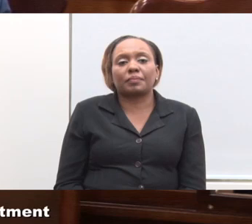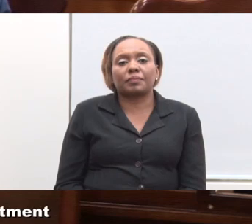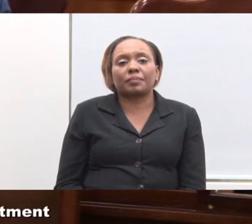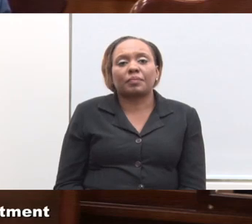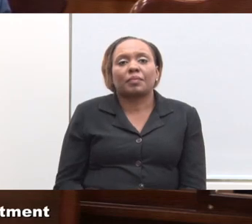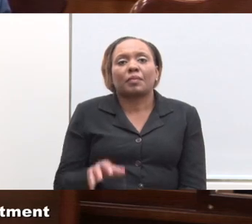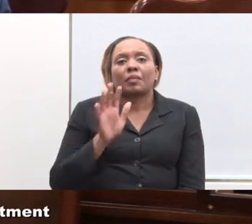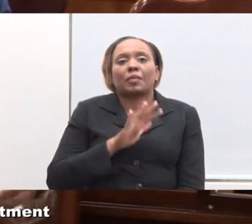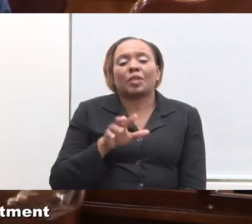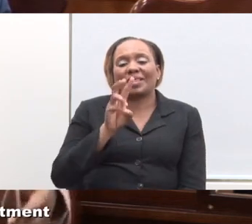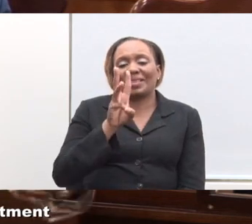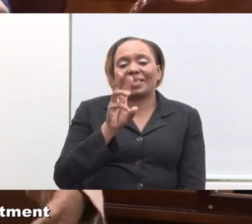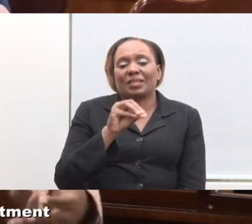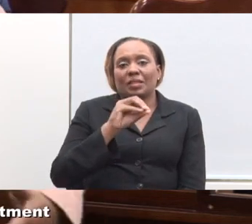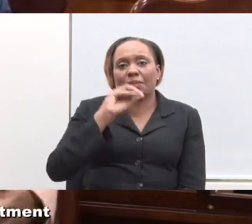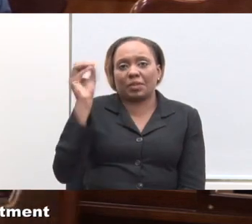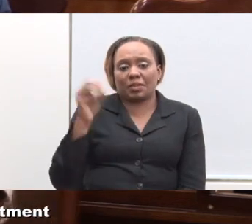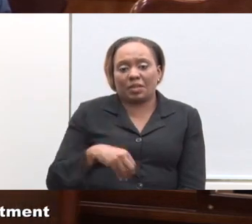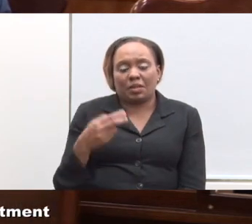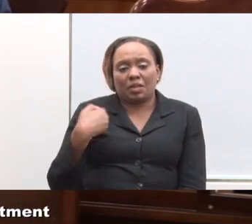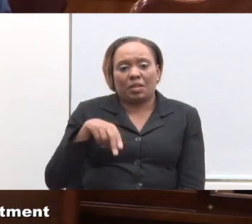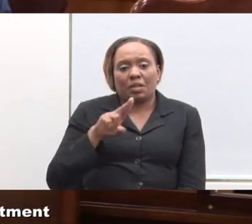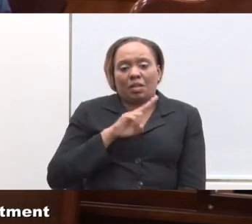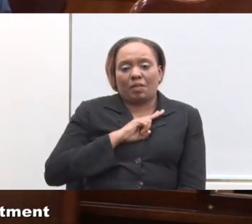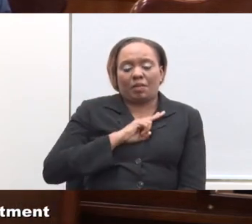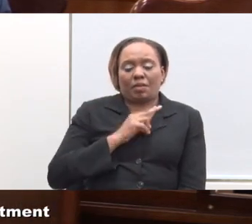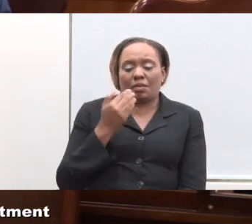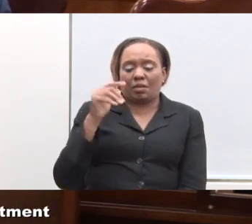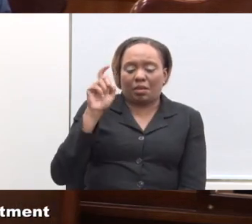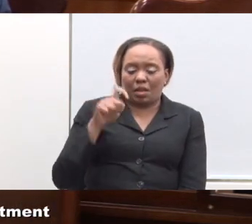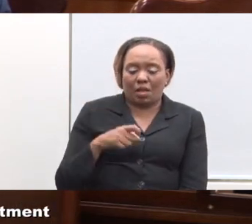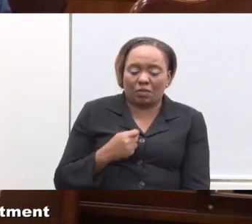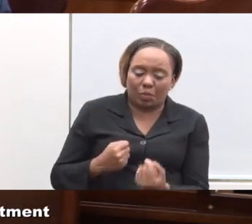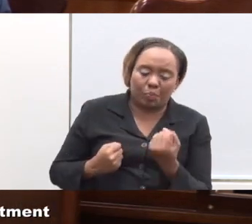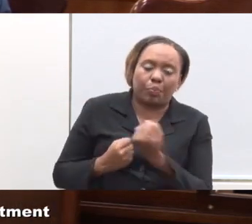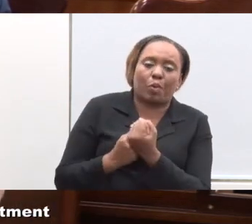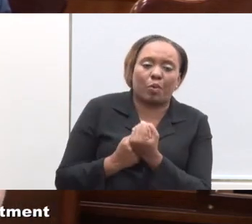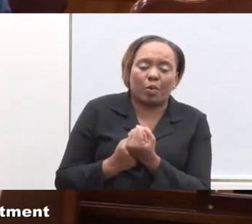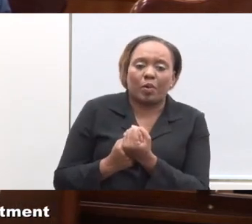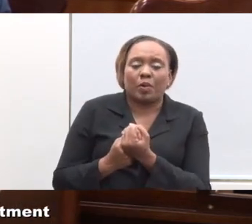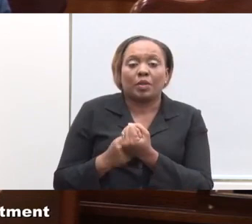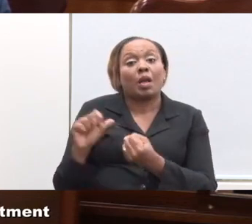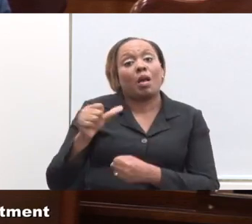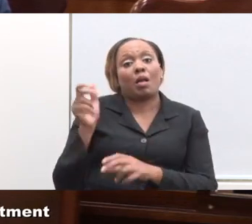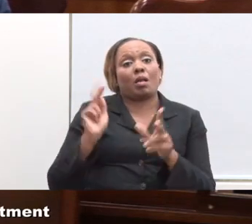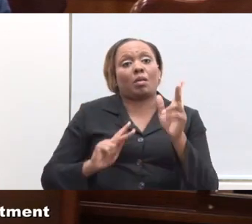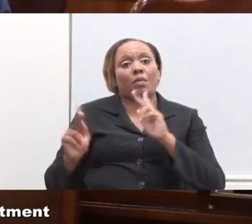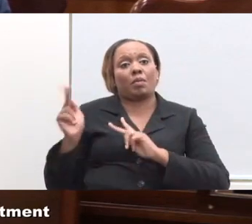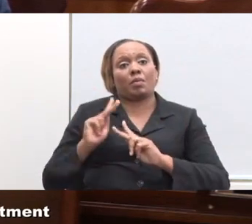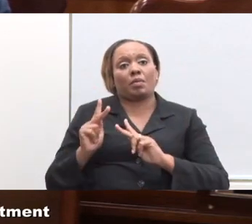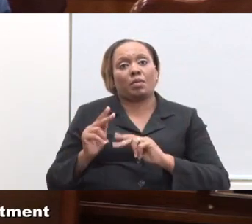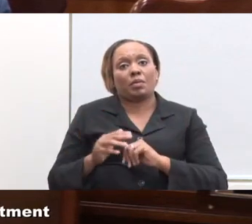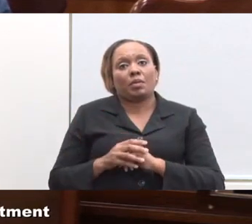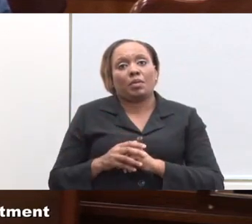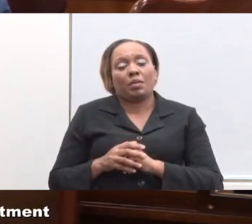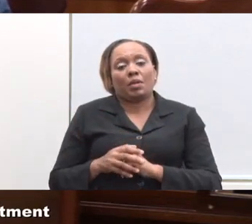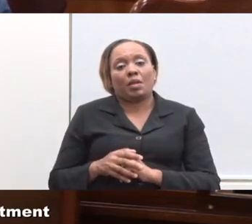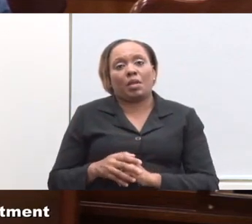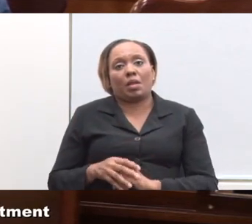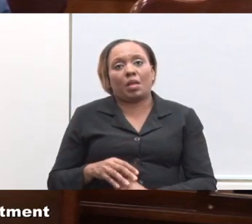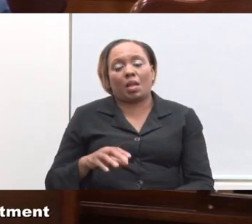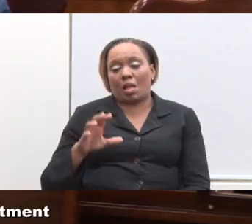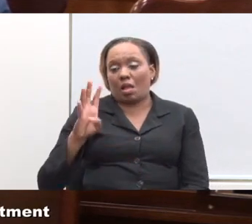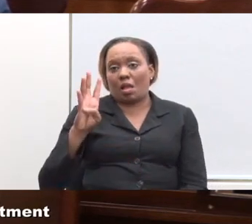almost about 60% of us will be carrying the weight, when as much as 40% of Barbados will require to